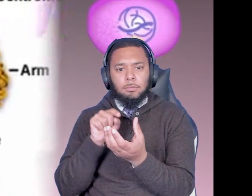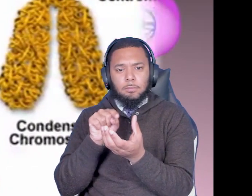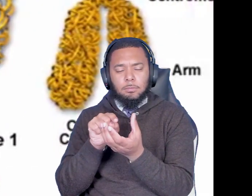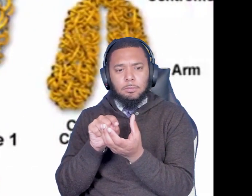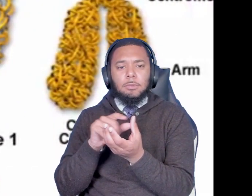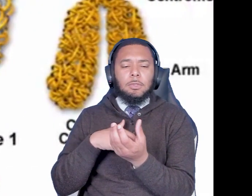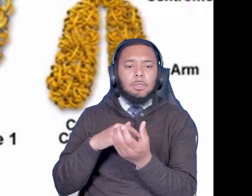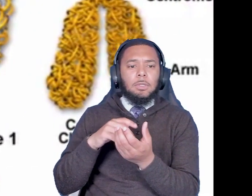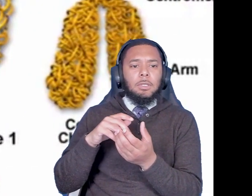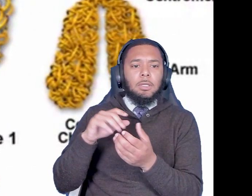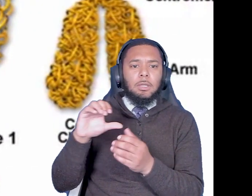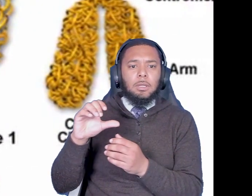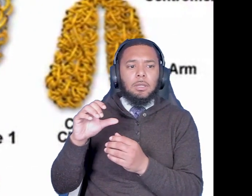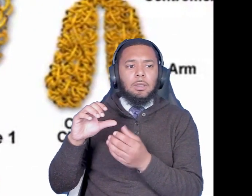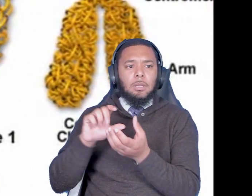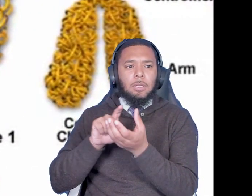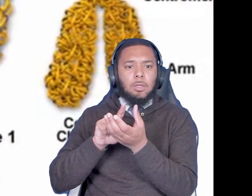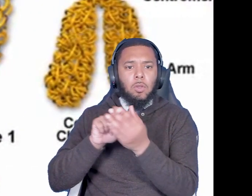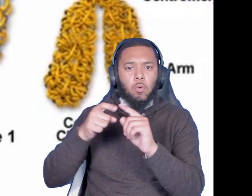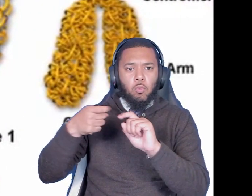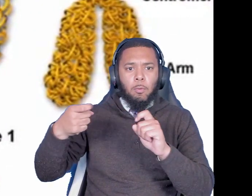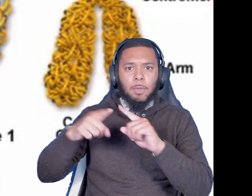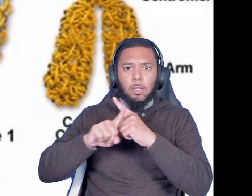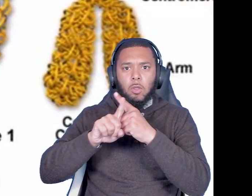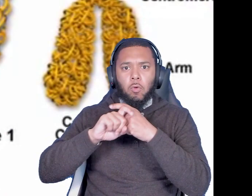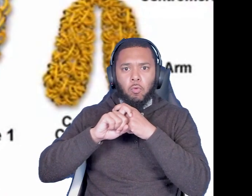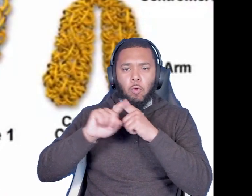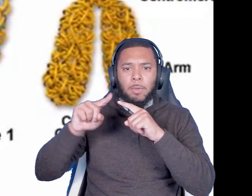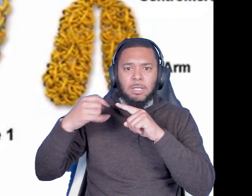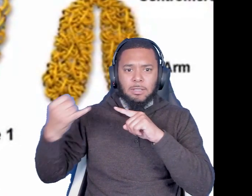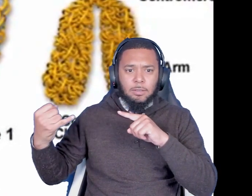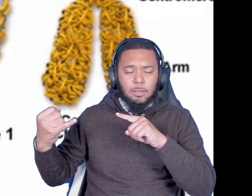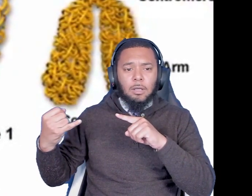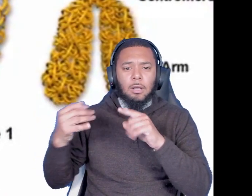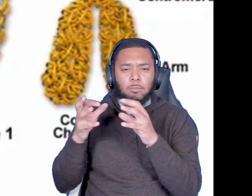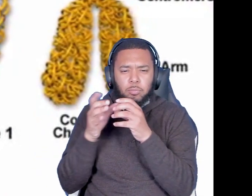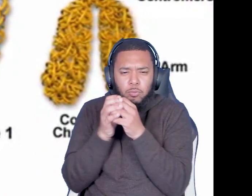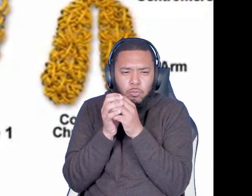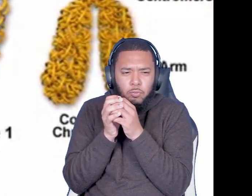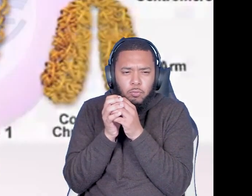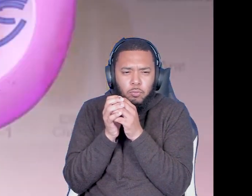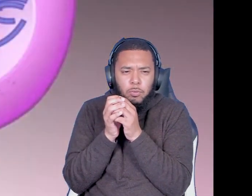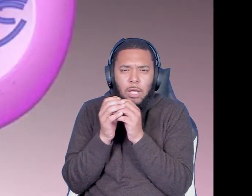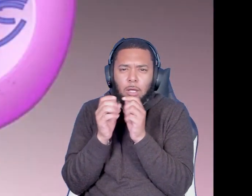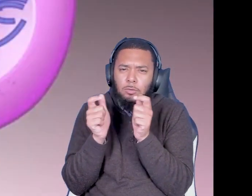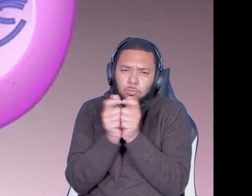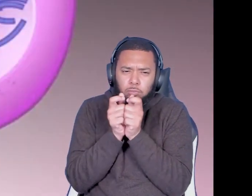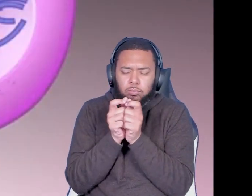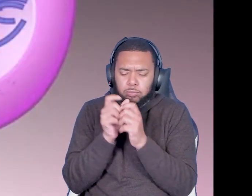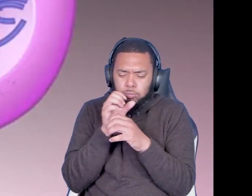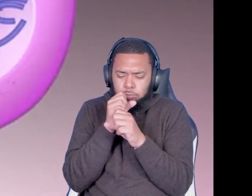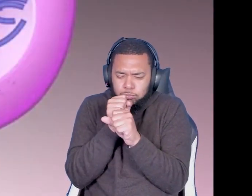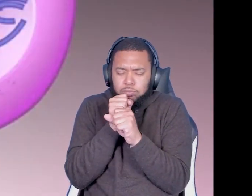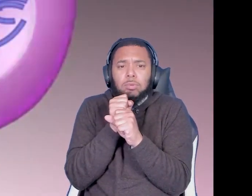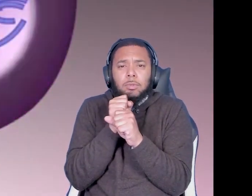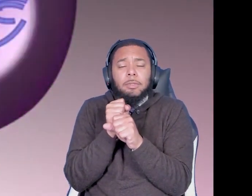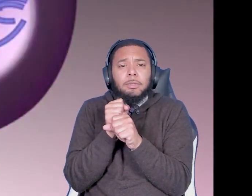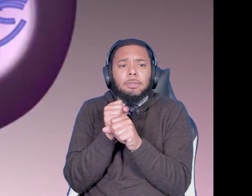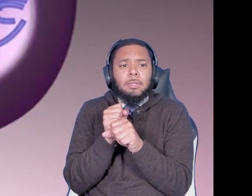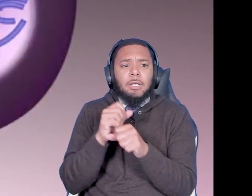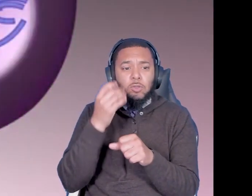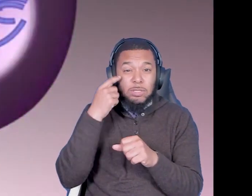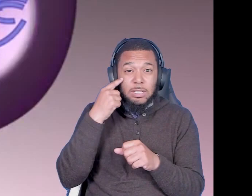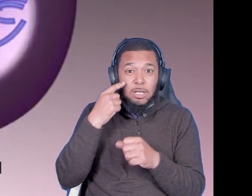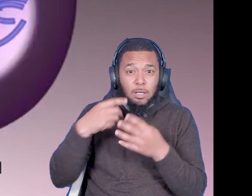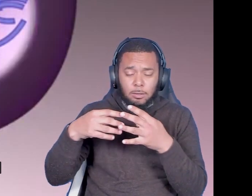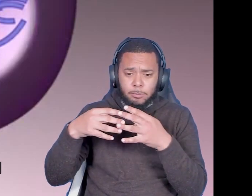chromatin fibers are going to become more tightly coiled and folded into compact chromosomes. So this is where you see these blue